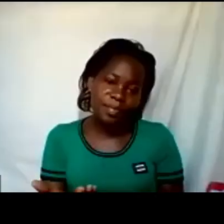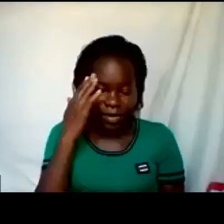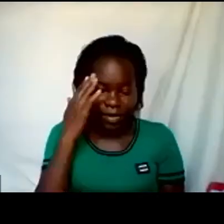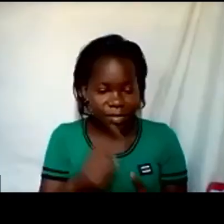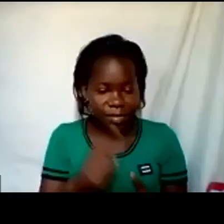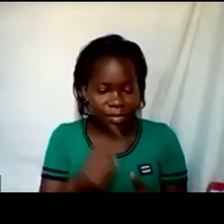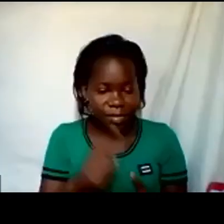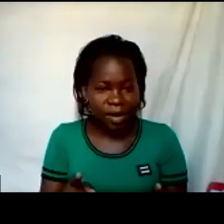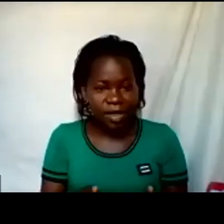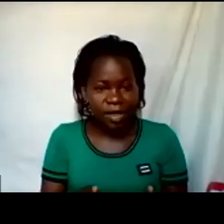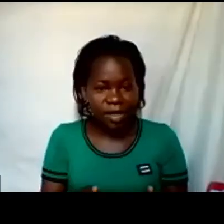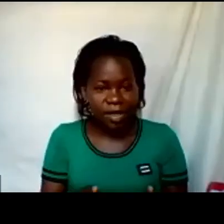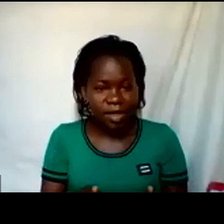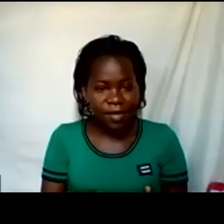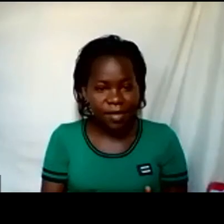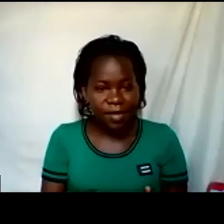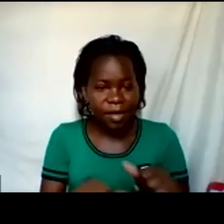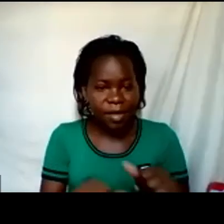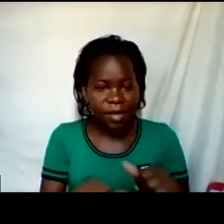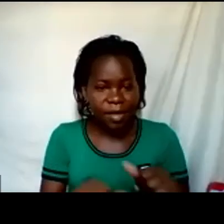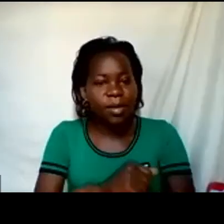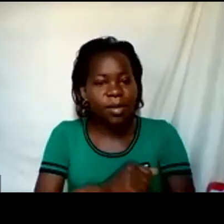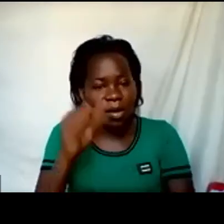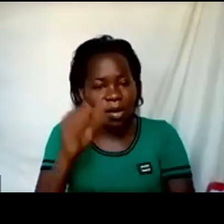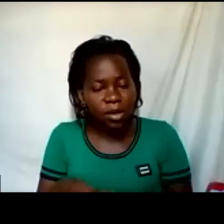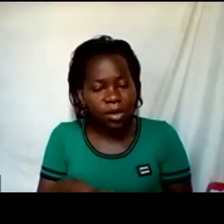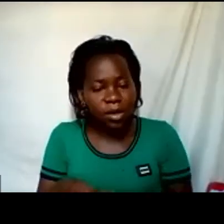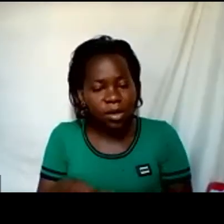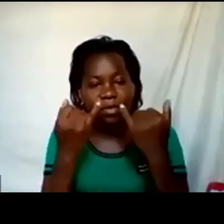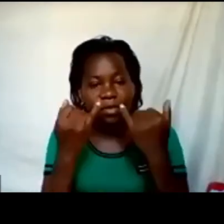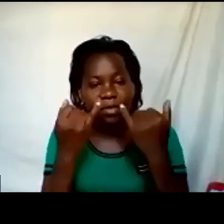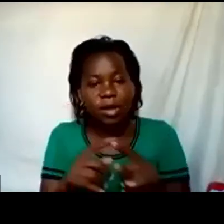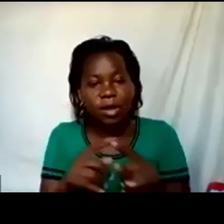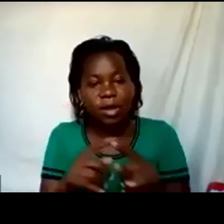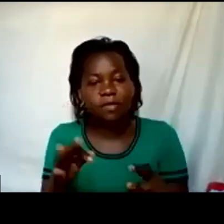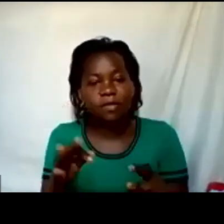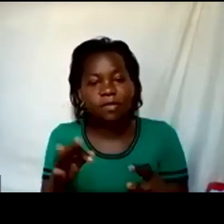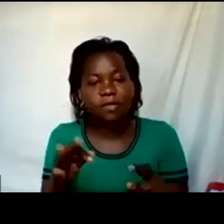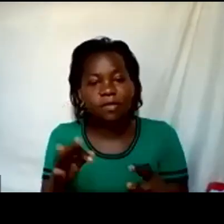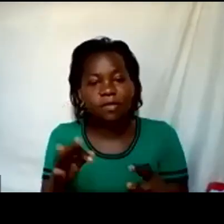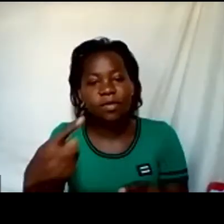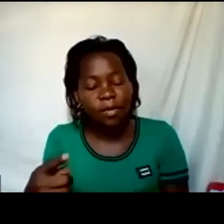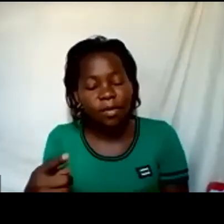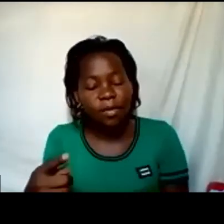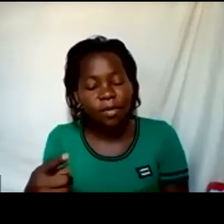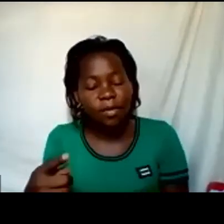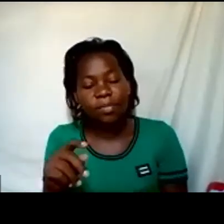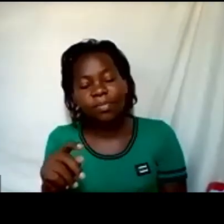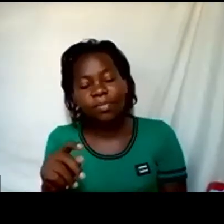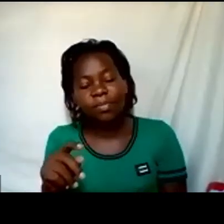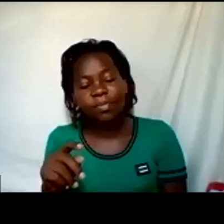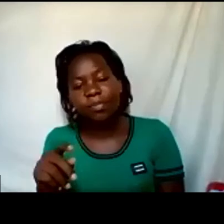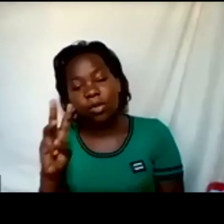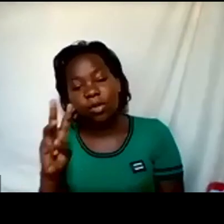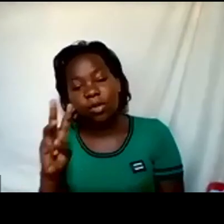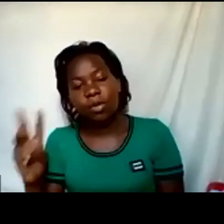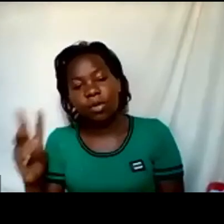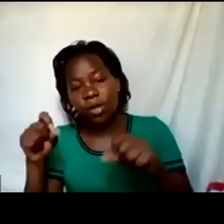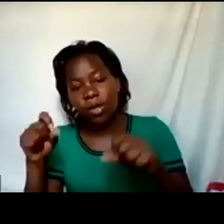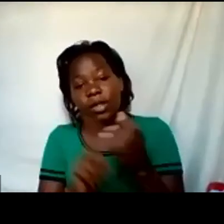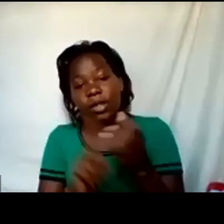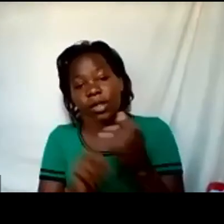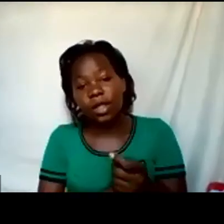to data protection, we may not be able to give you some of this information. But if you go onto their respective websites, hopefully you should be able to find some information about them. Some of these